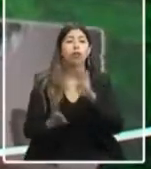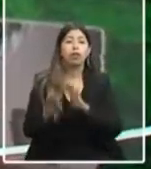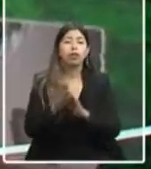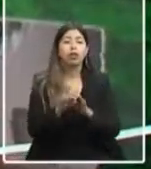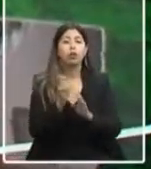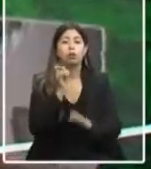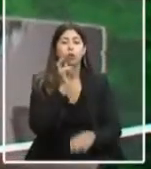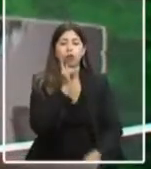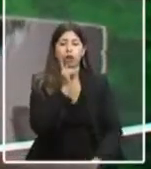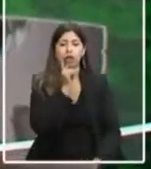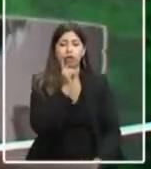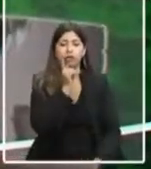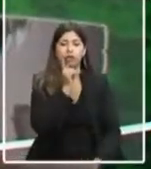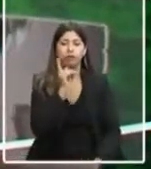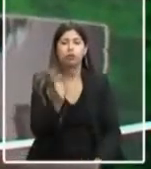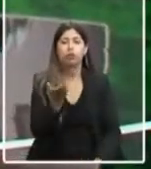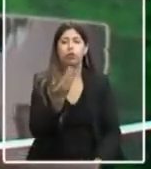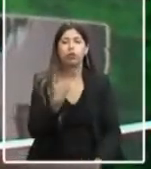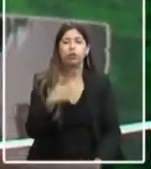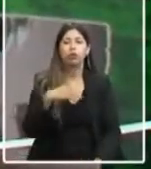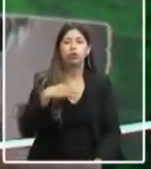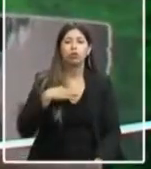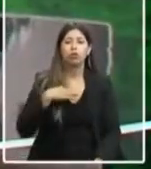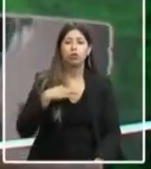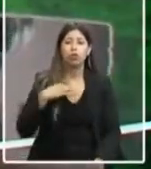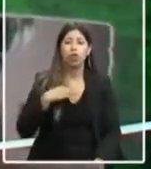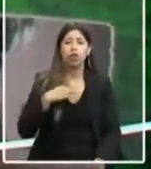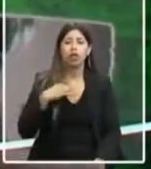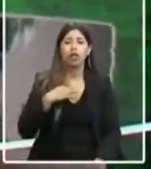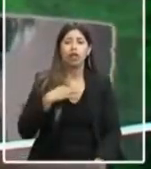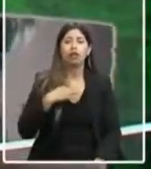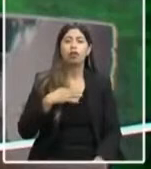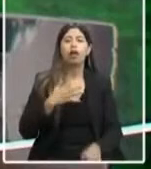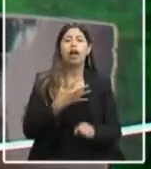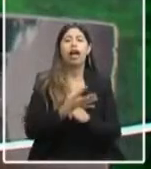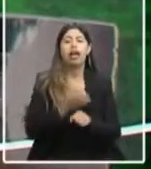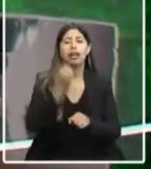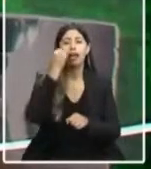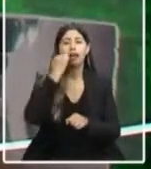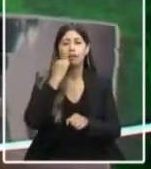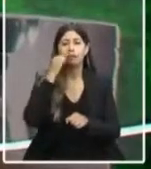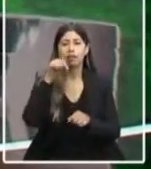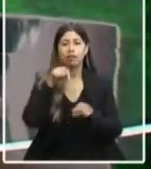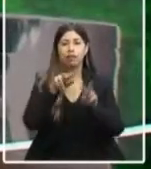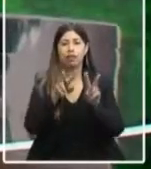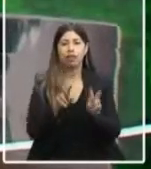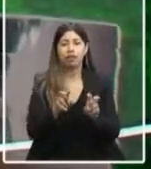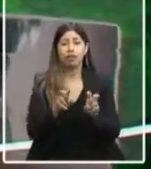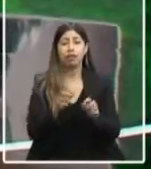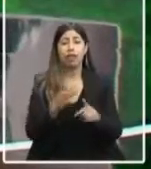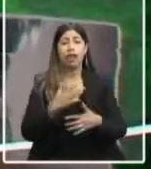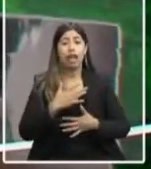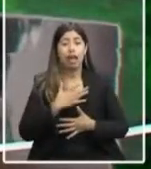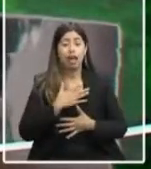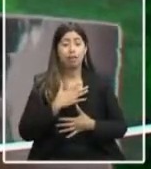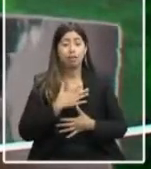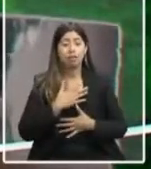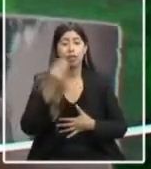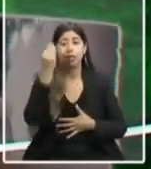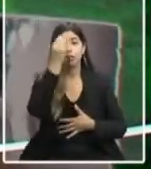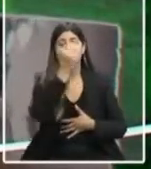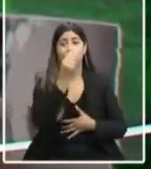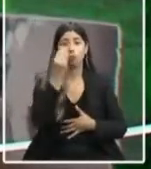affection for it, saying, look, I don't want to do this because I'm hurting something I care about. And what I care about are maybe